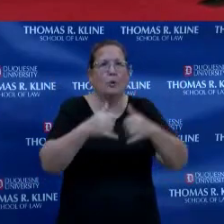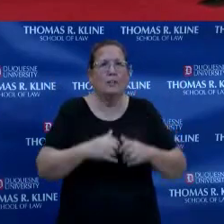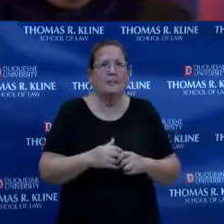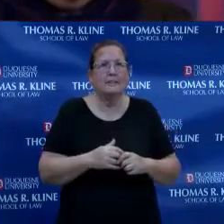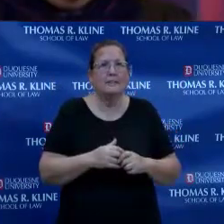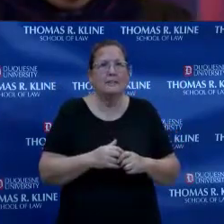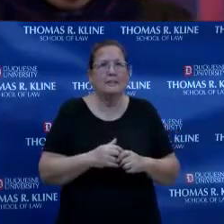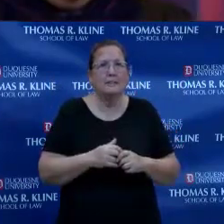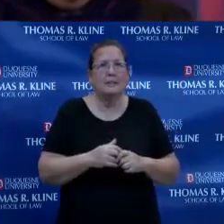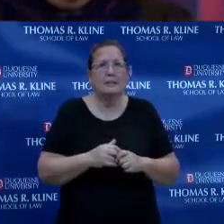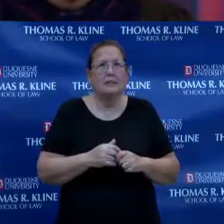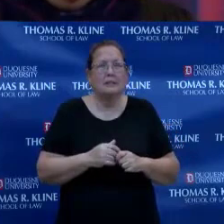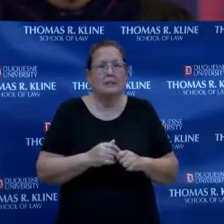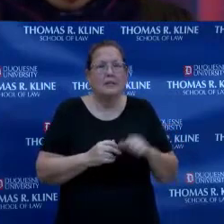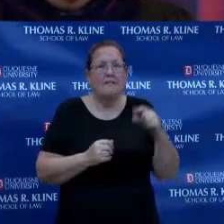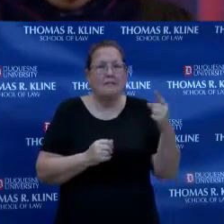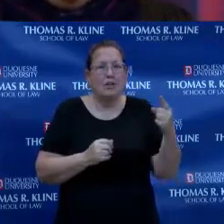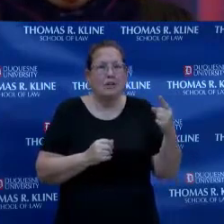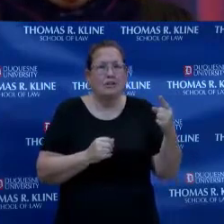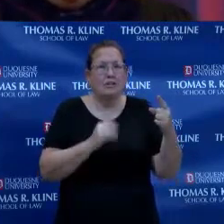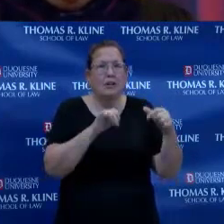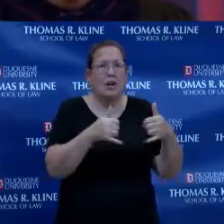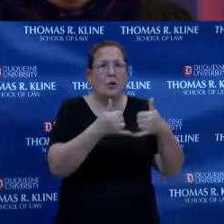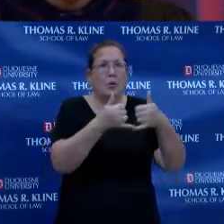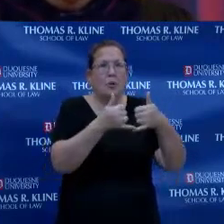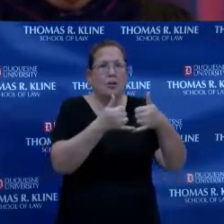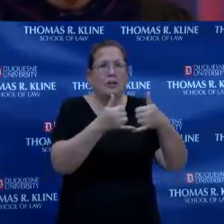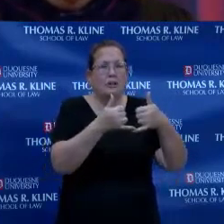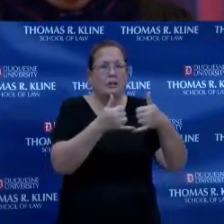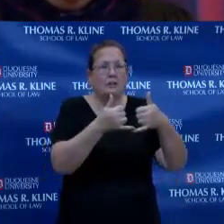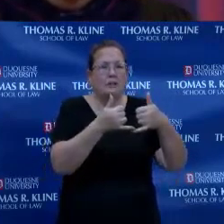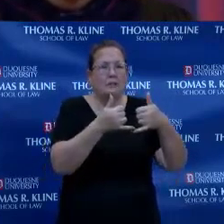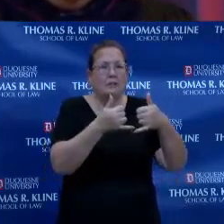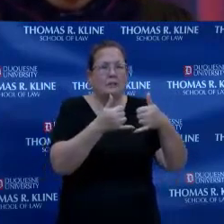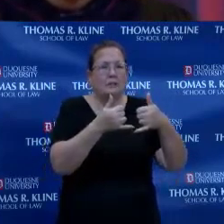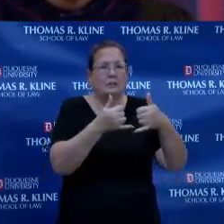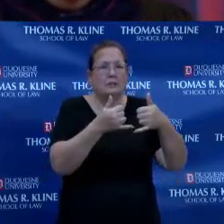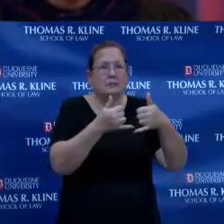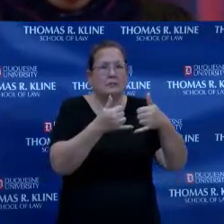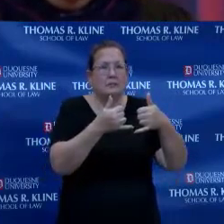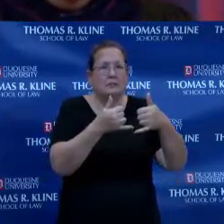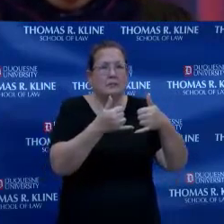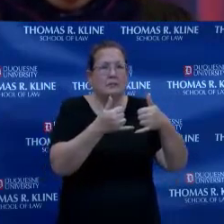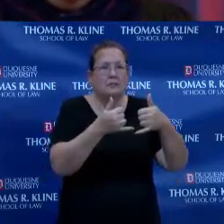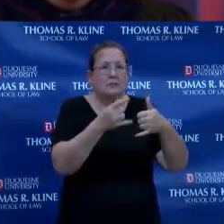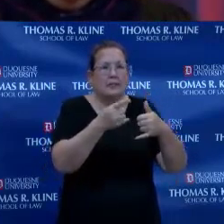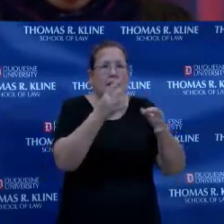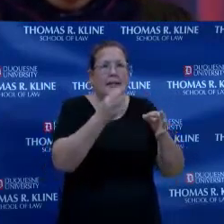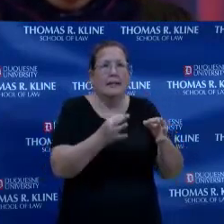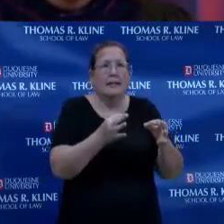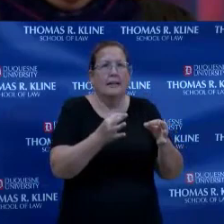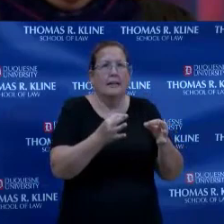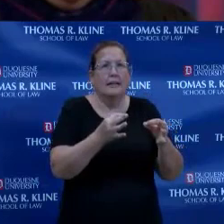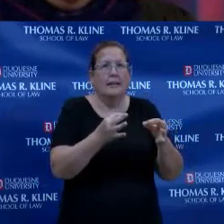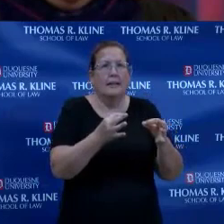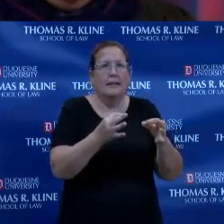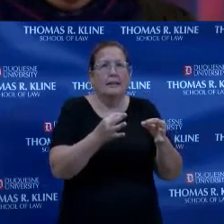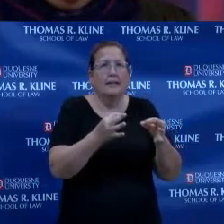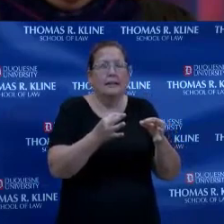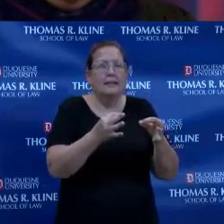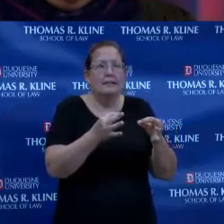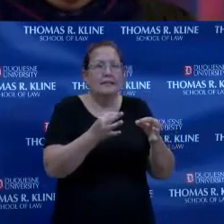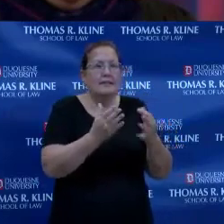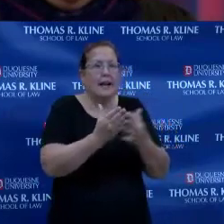First are the adjunct awards. Criteria used in selecting the recipients include enthusiasm